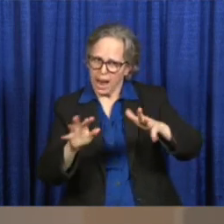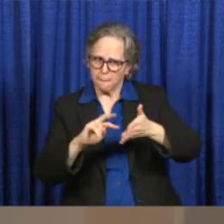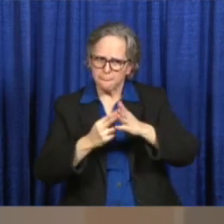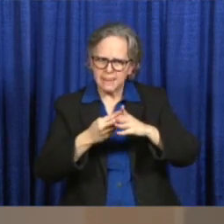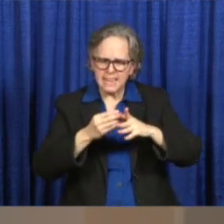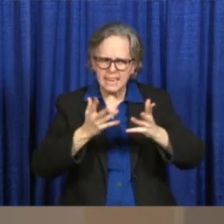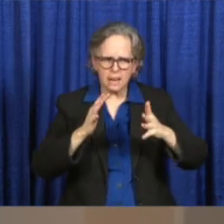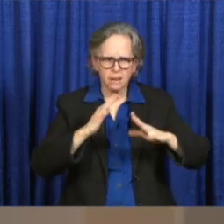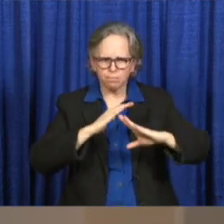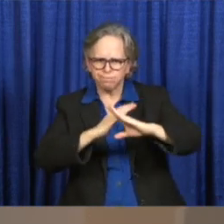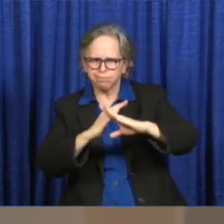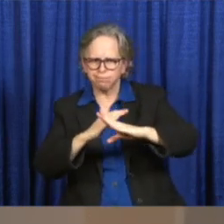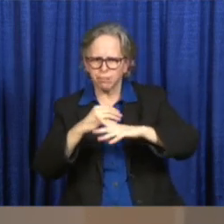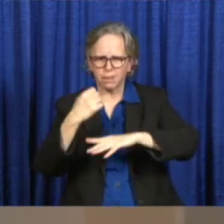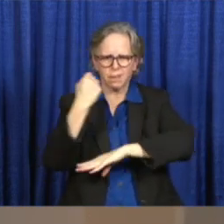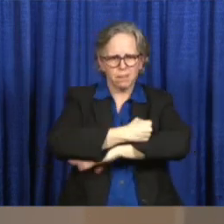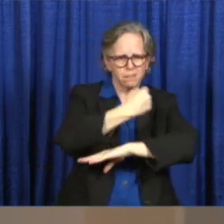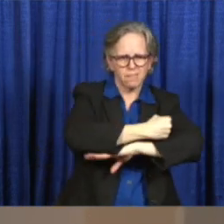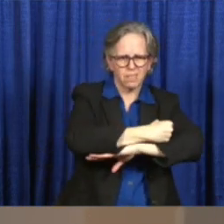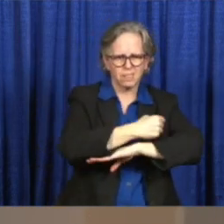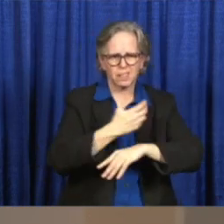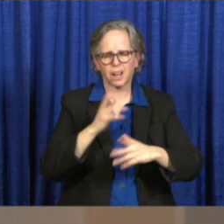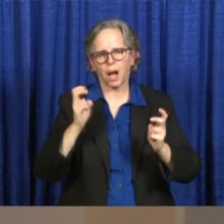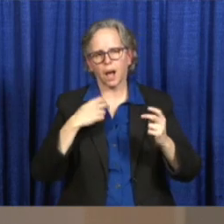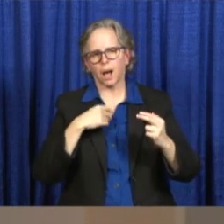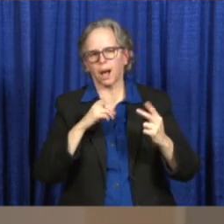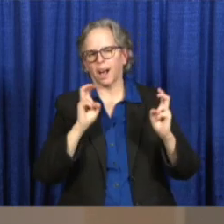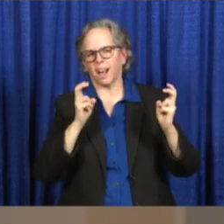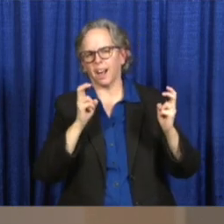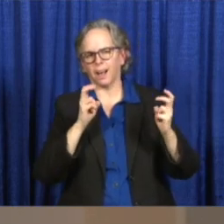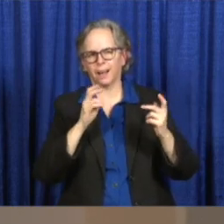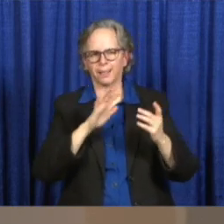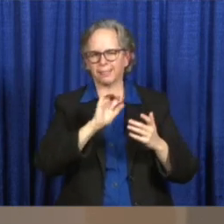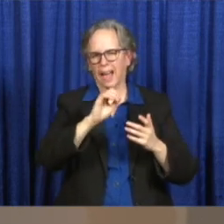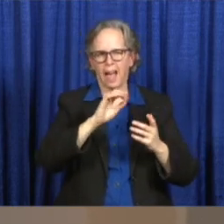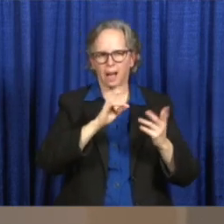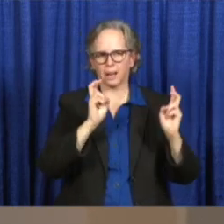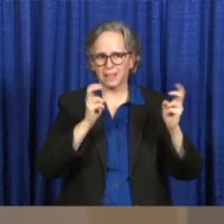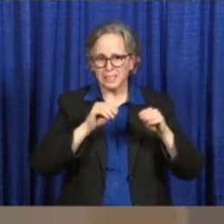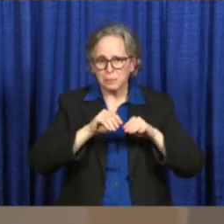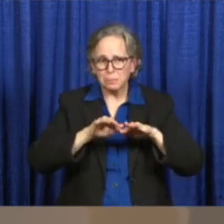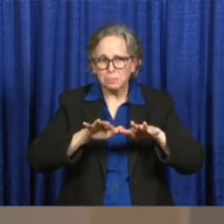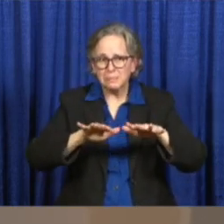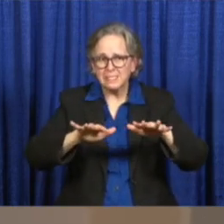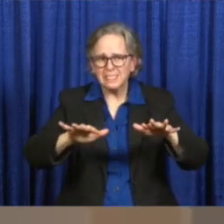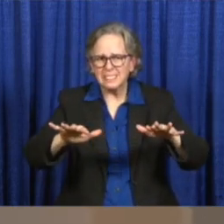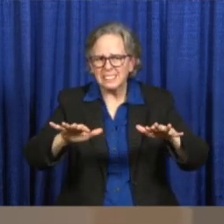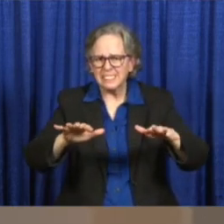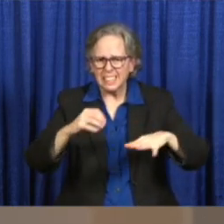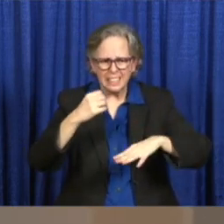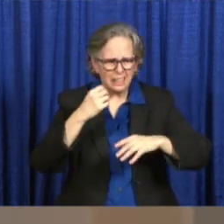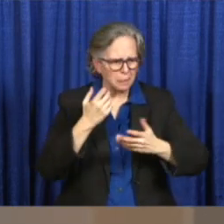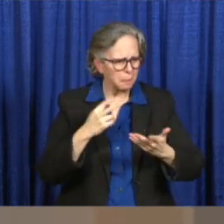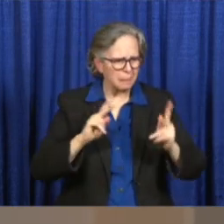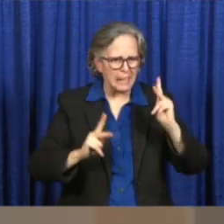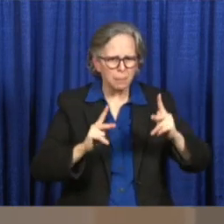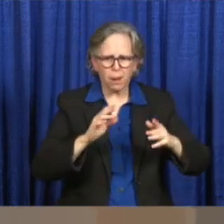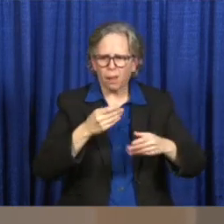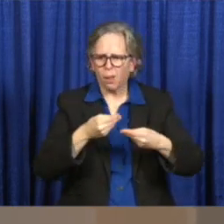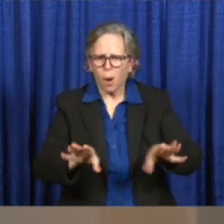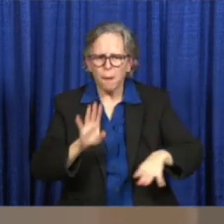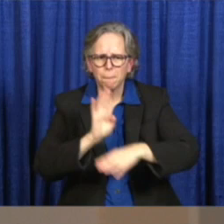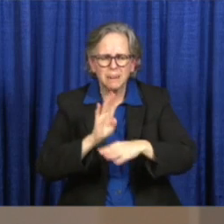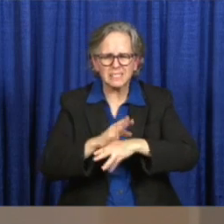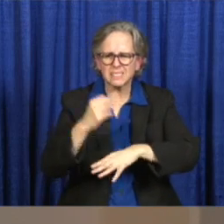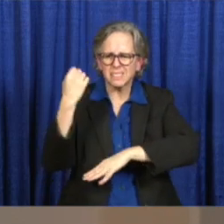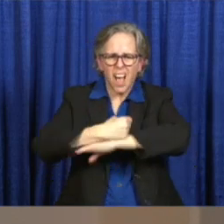of the crisis that we're currently in. Foreclosures can create a huge crisis throughout the